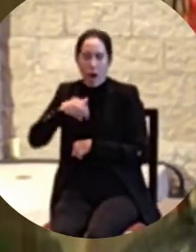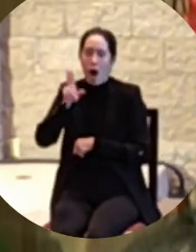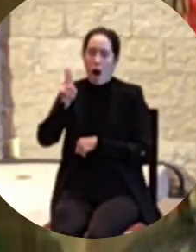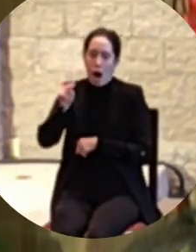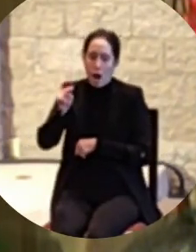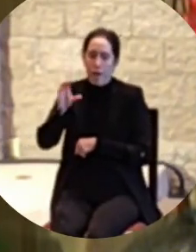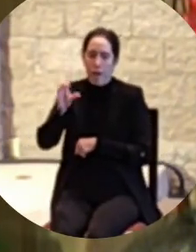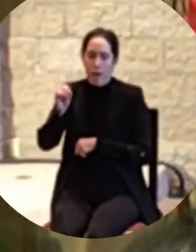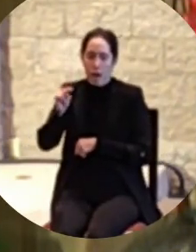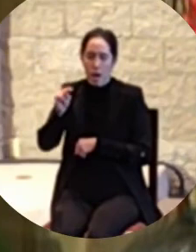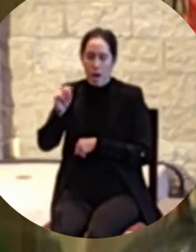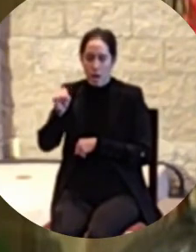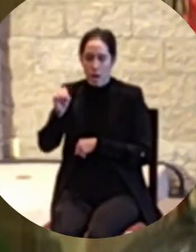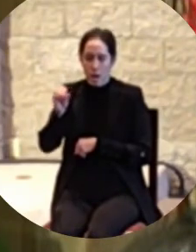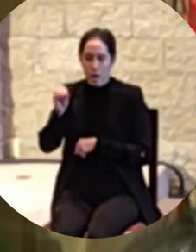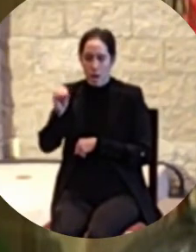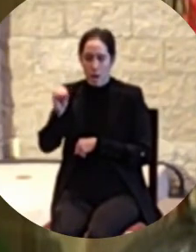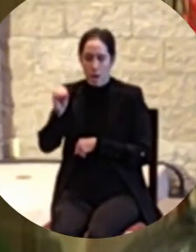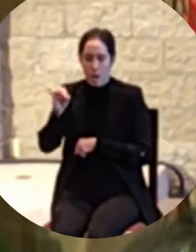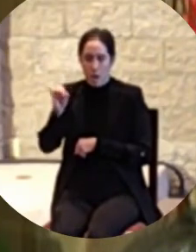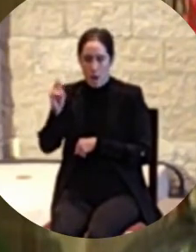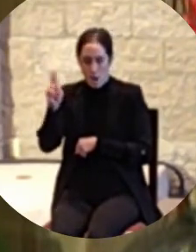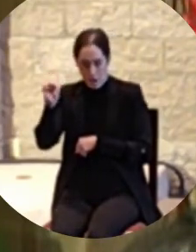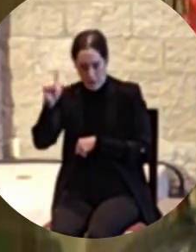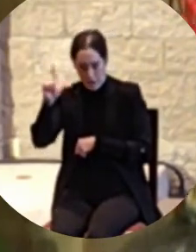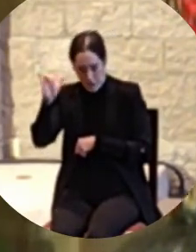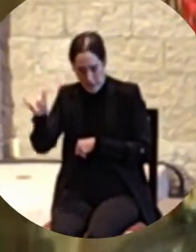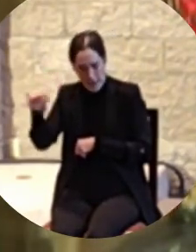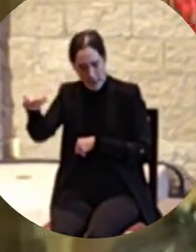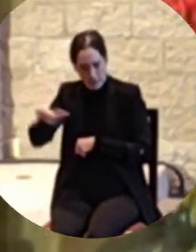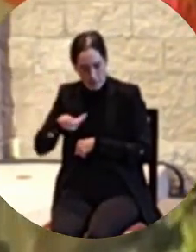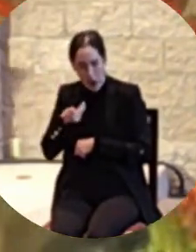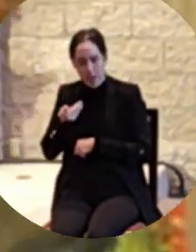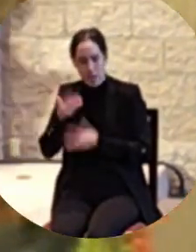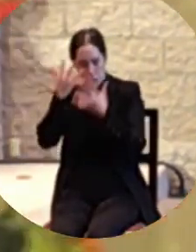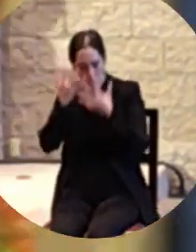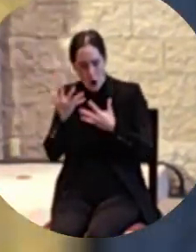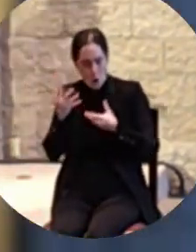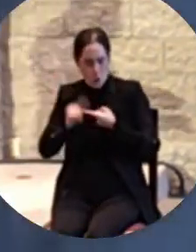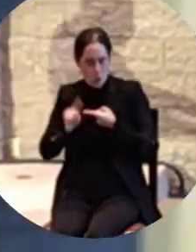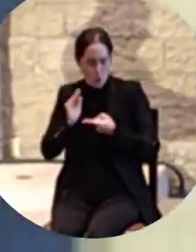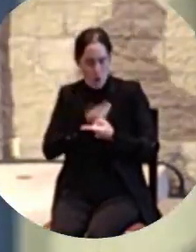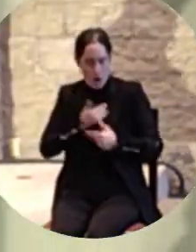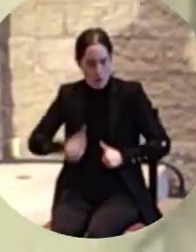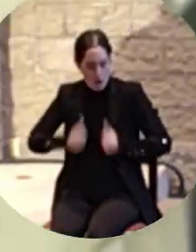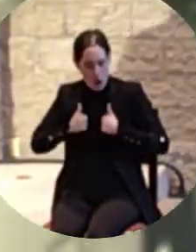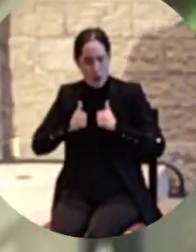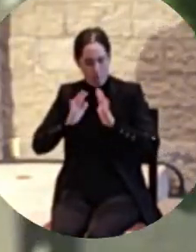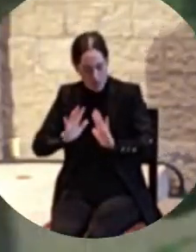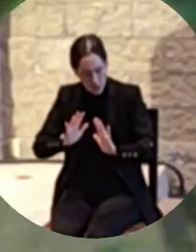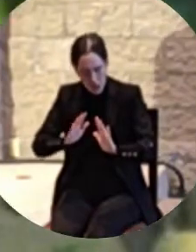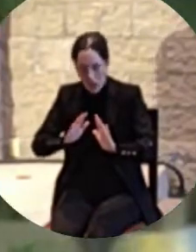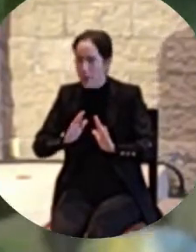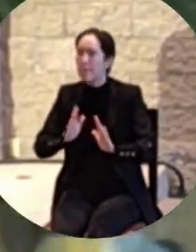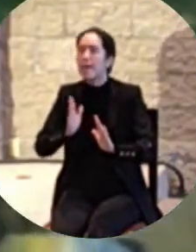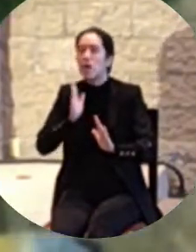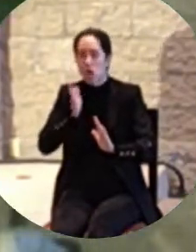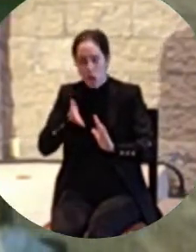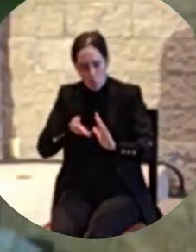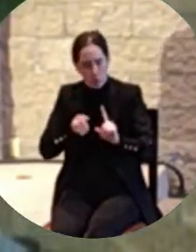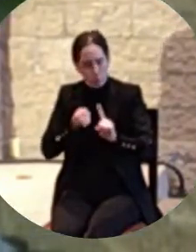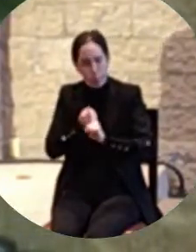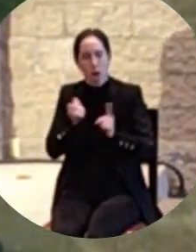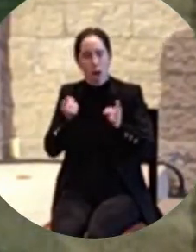What do we do? Well, in James, the chapter in James, I want to share with you